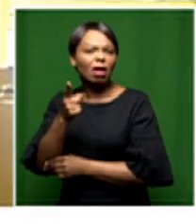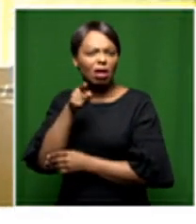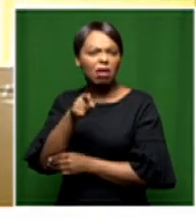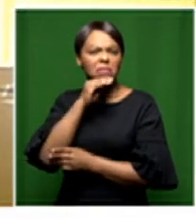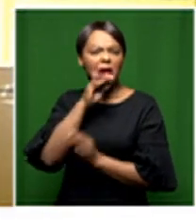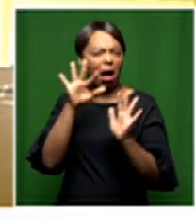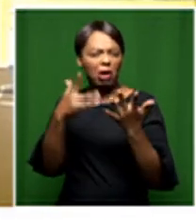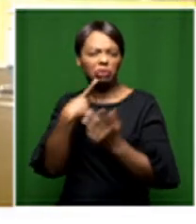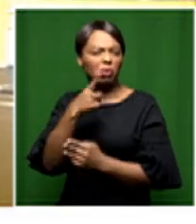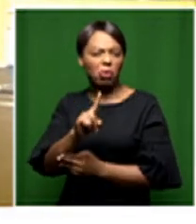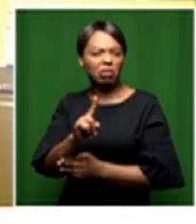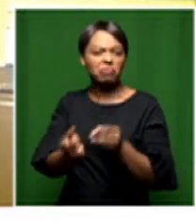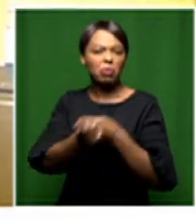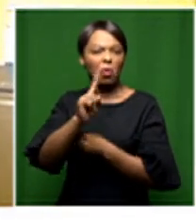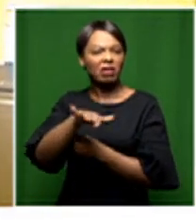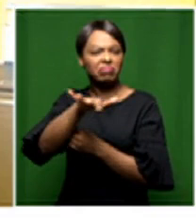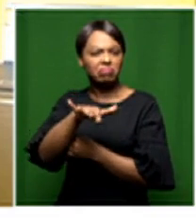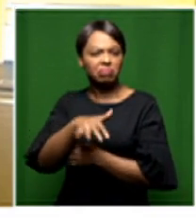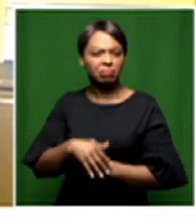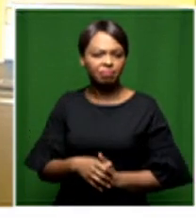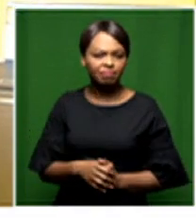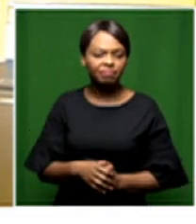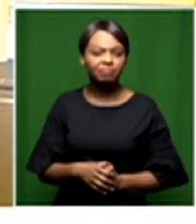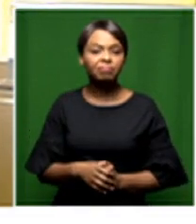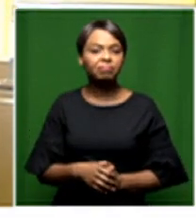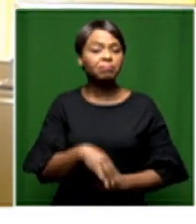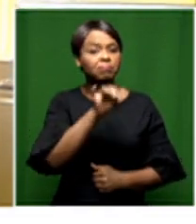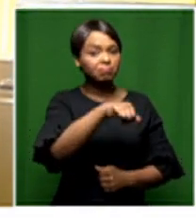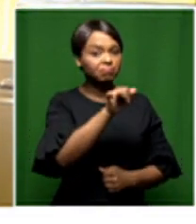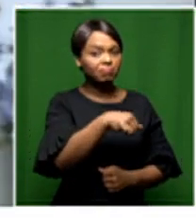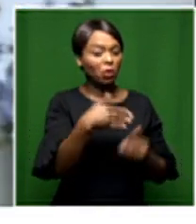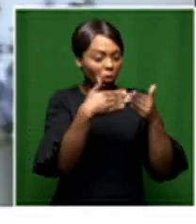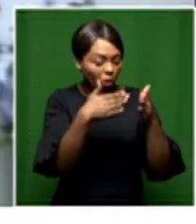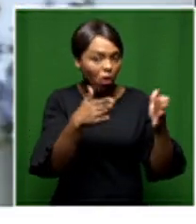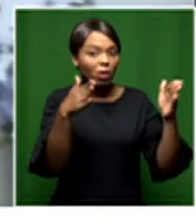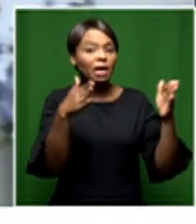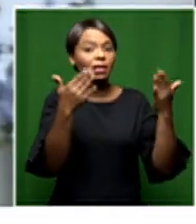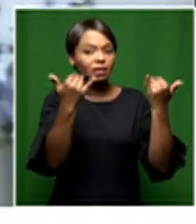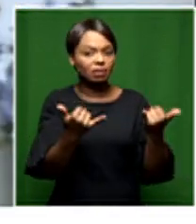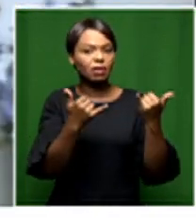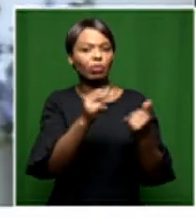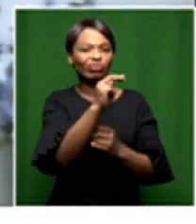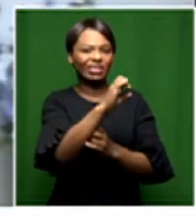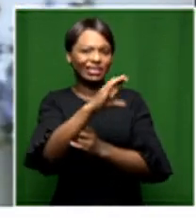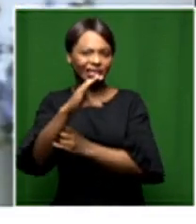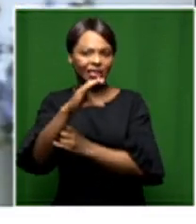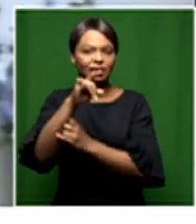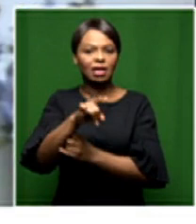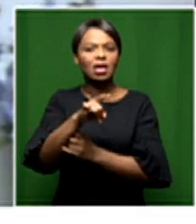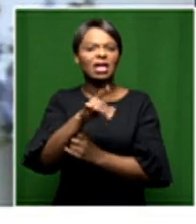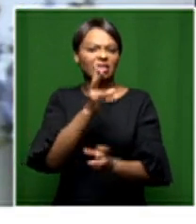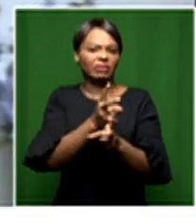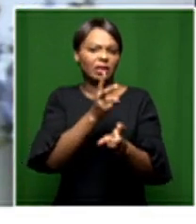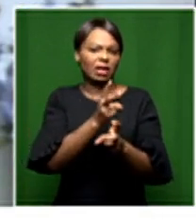said there. Yes, indeed. You know, opening and a bit later on, there are references to it having been a